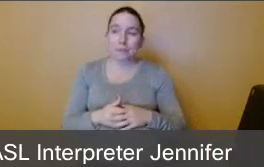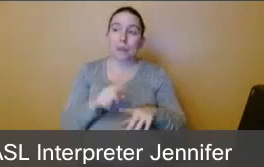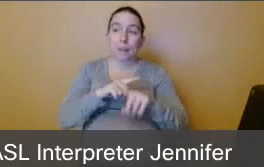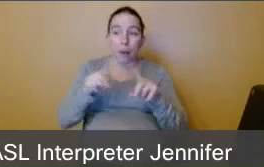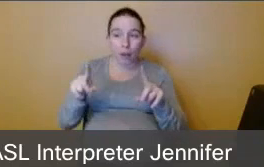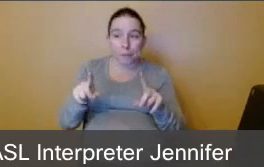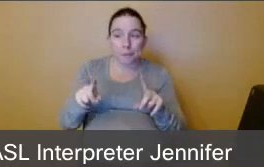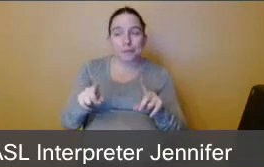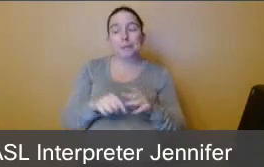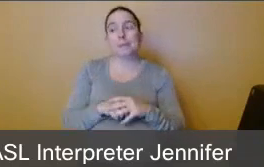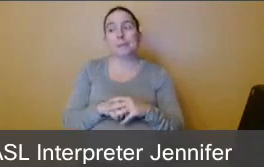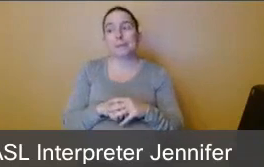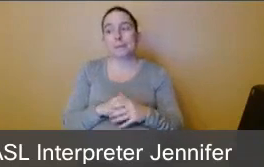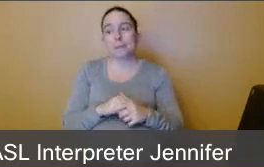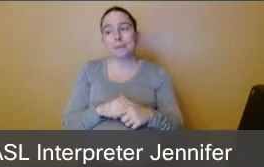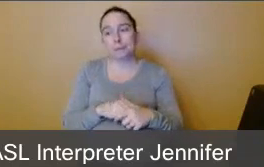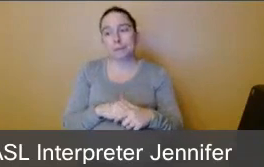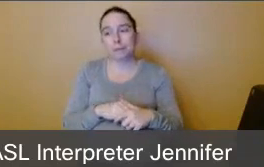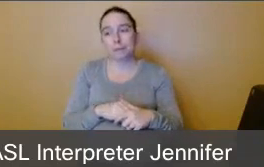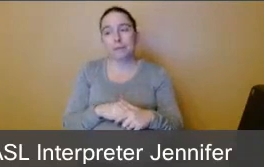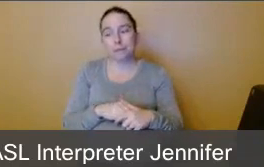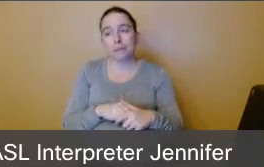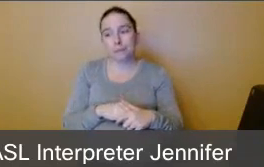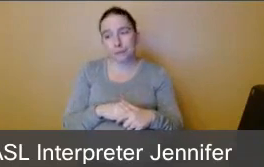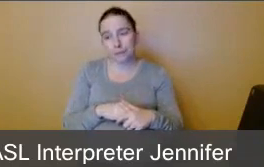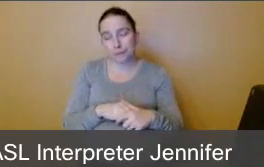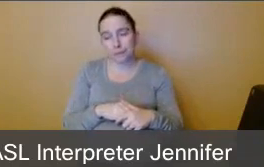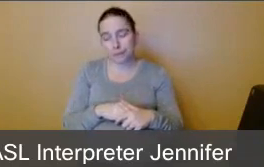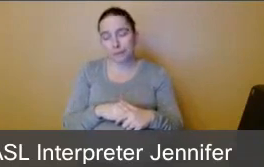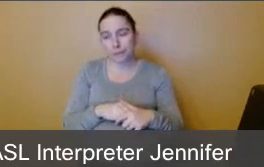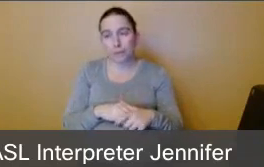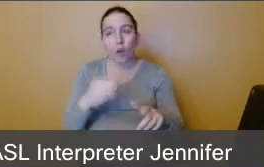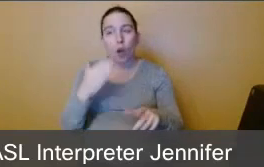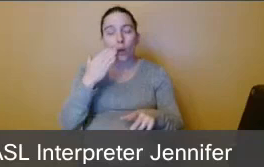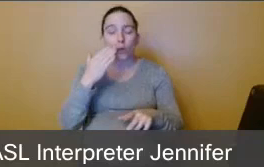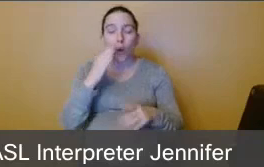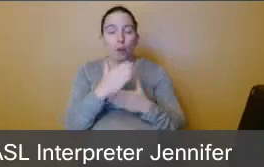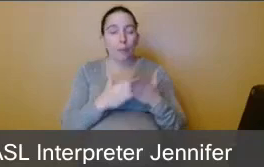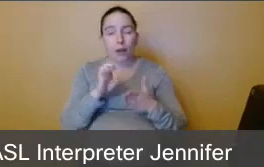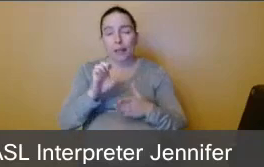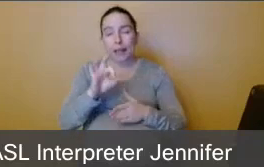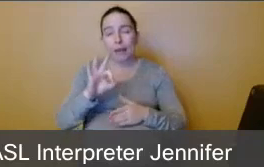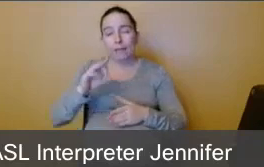However, there's also a component of the EFMAP plan that looks at